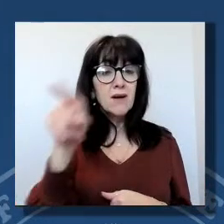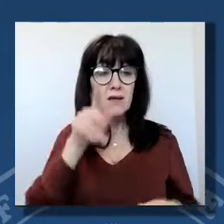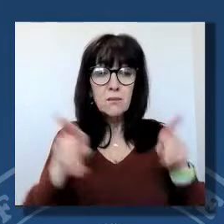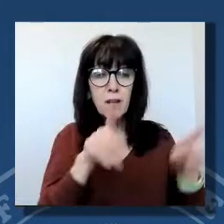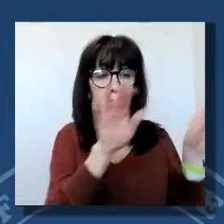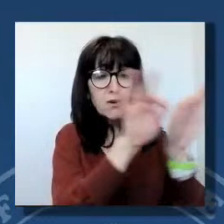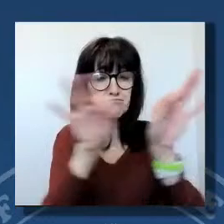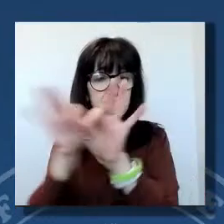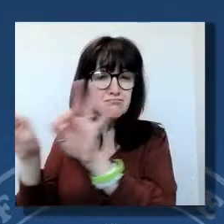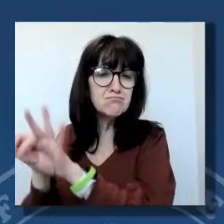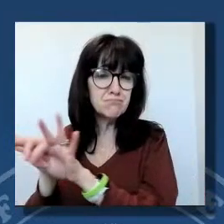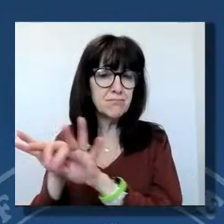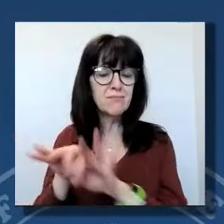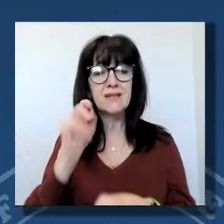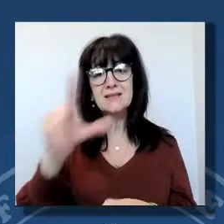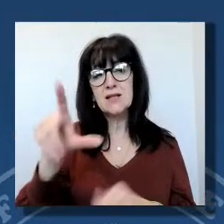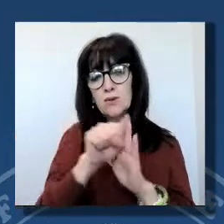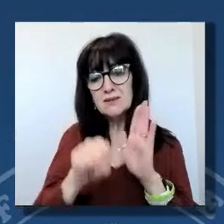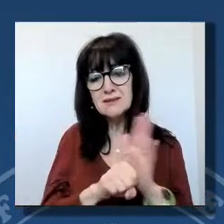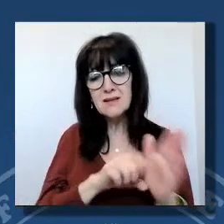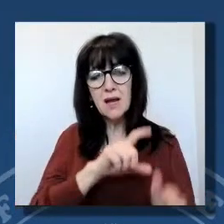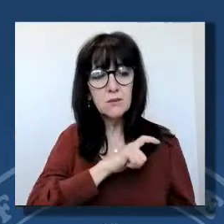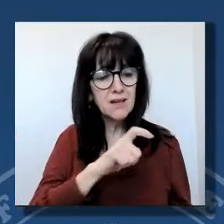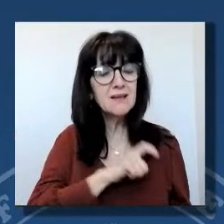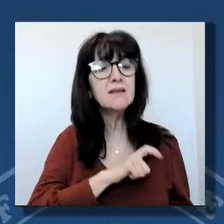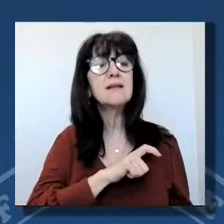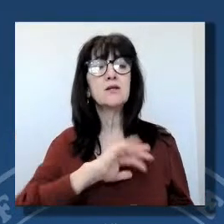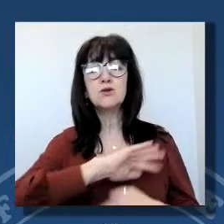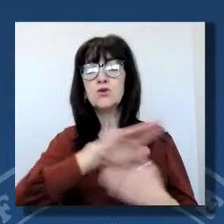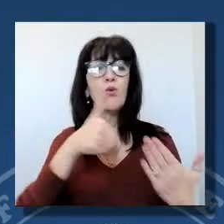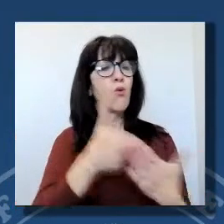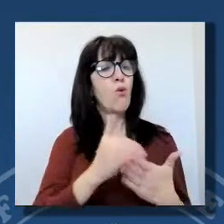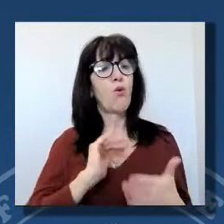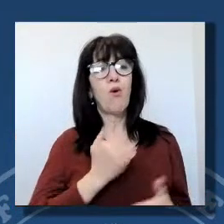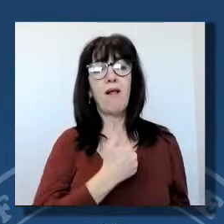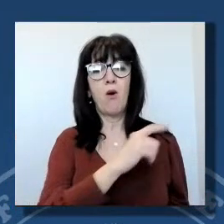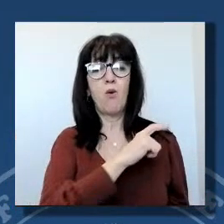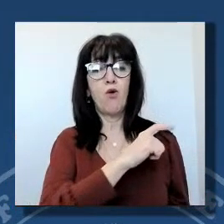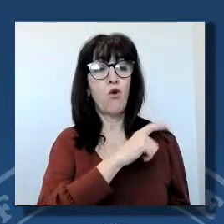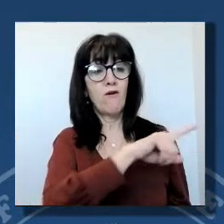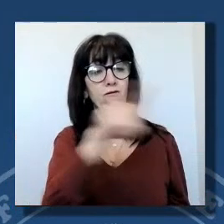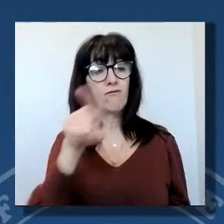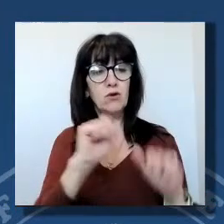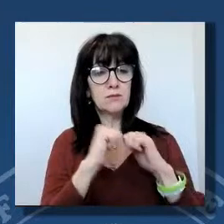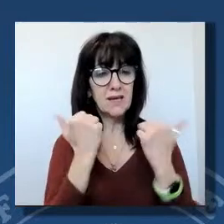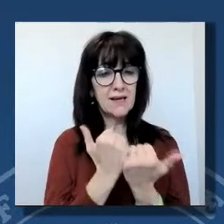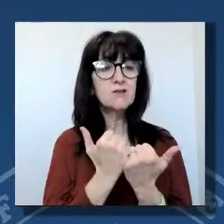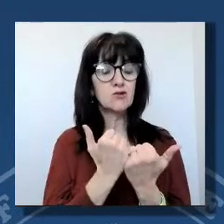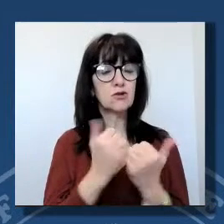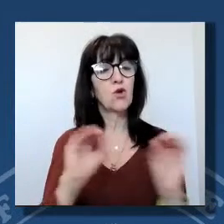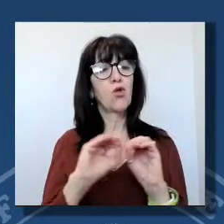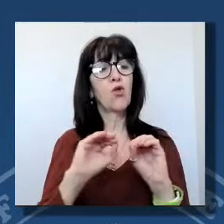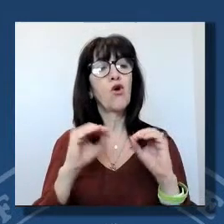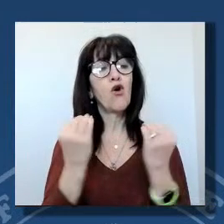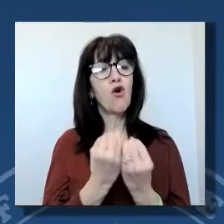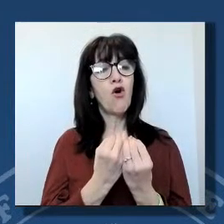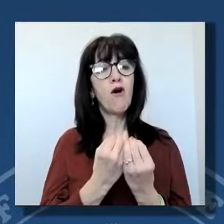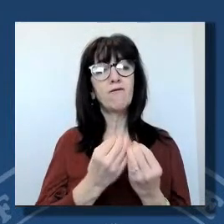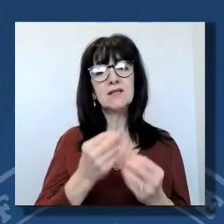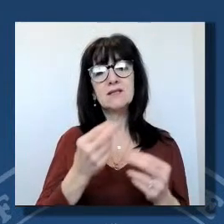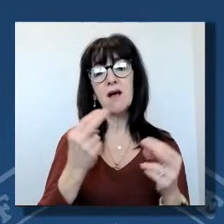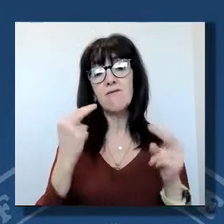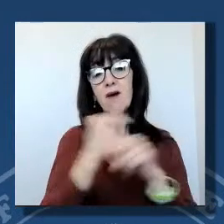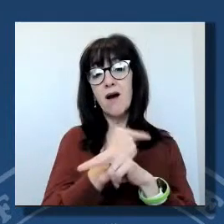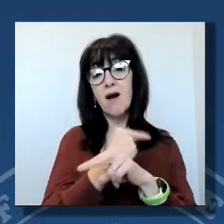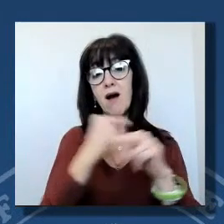and the Delaware State Police and all of our law enforcement agencies throughout the state, the Office of Highway Safety, and all of our advocates. And to our DelDOT